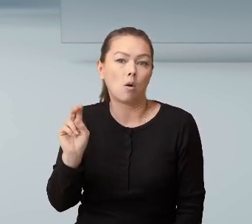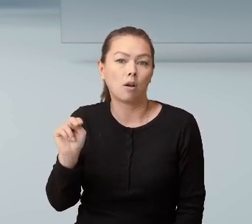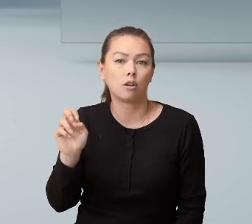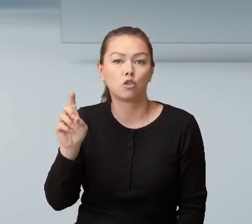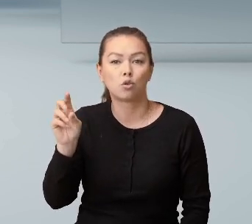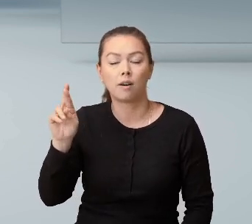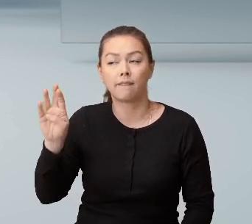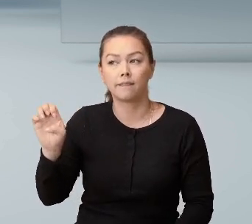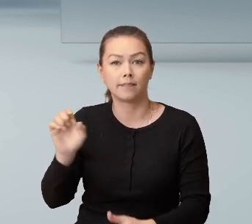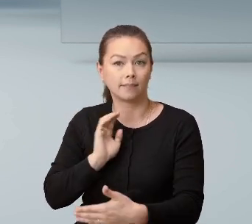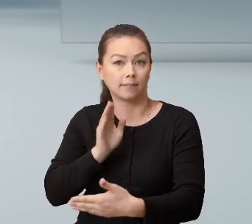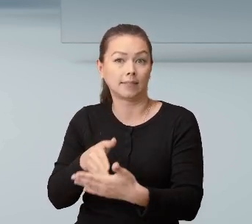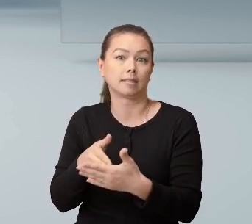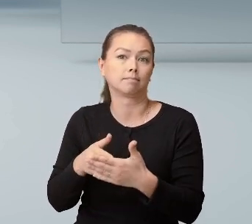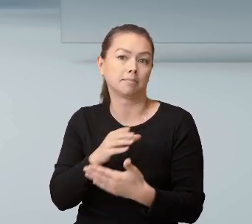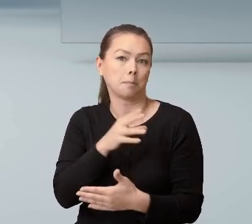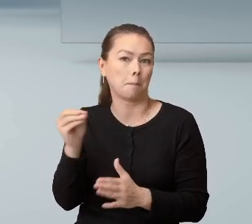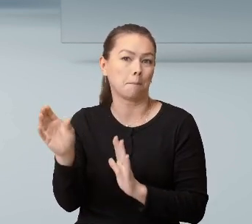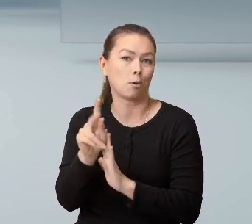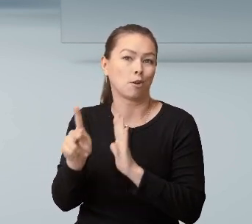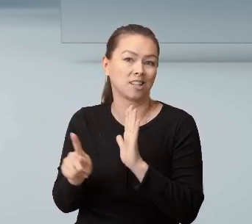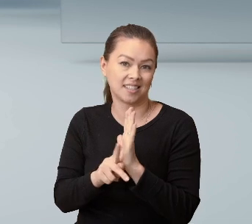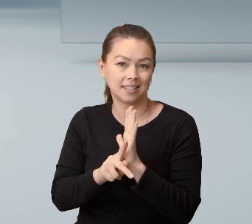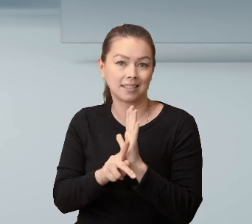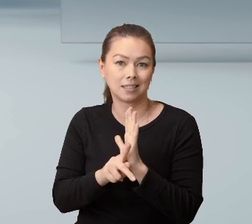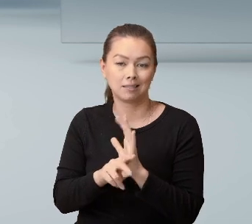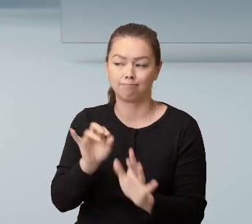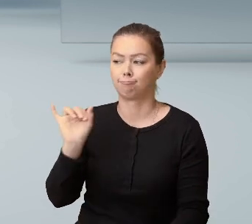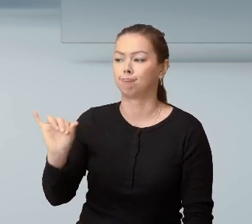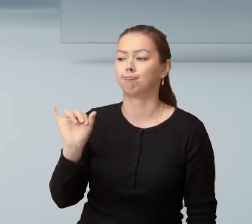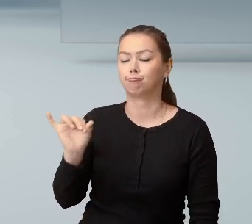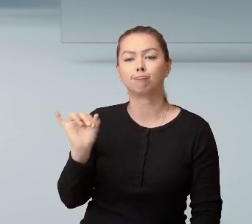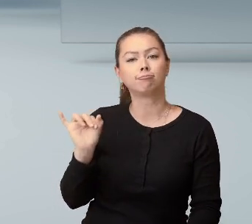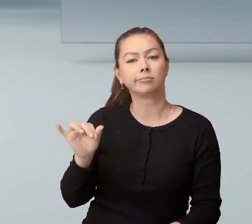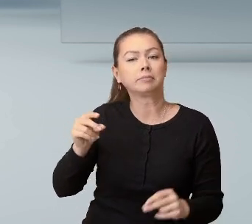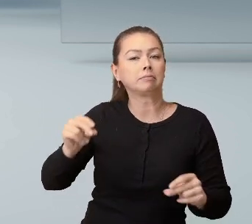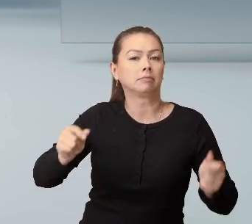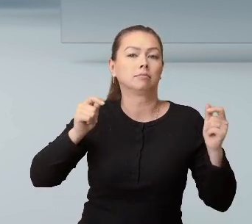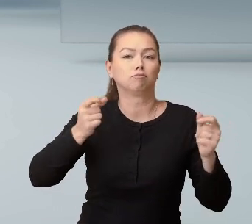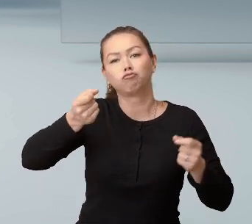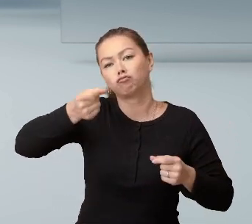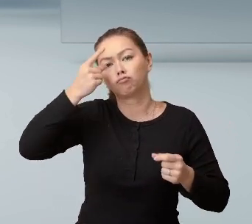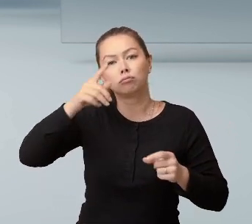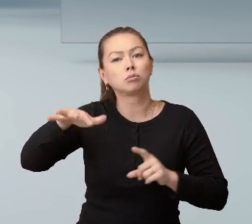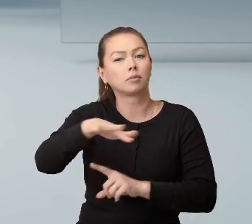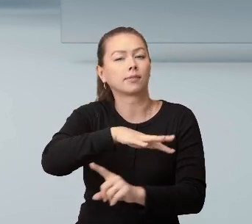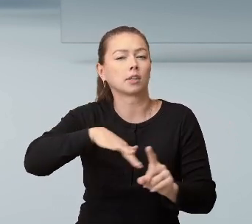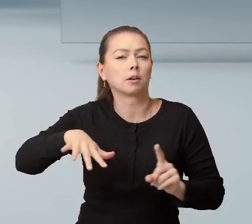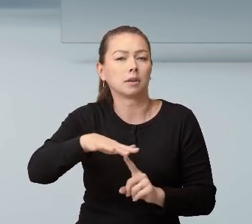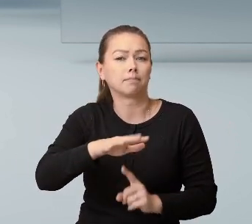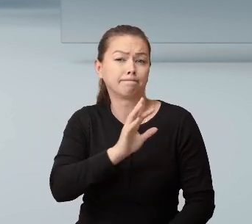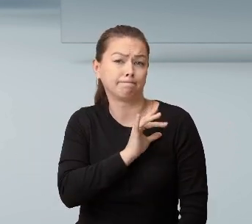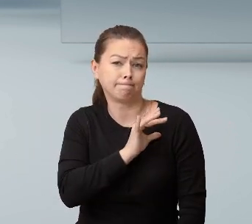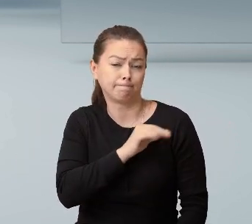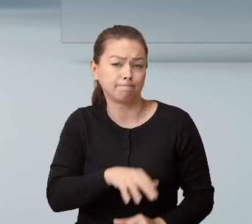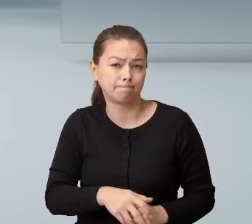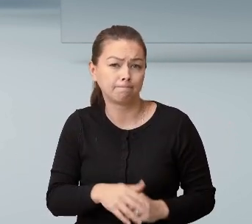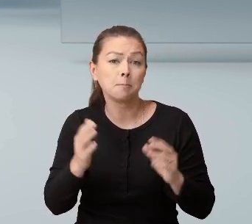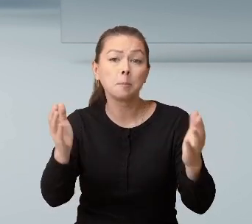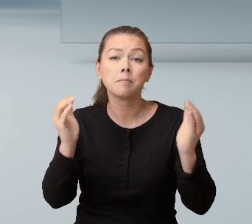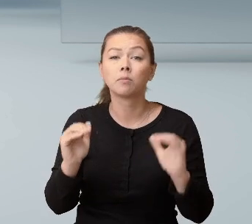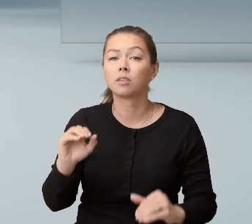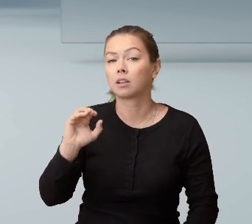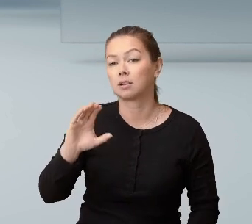So it's a very quick way of trying to understand the nature of your environment. Now,